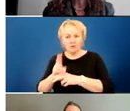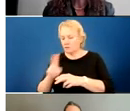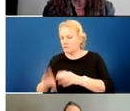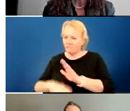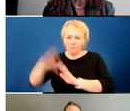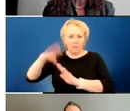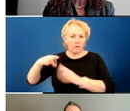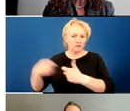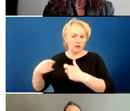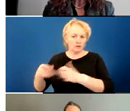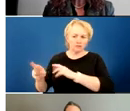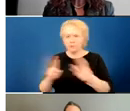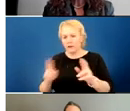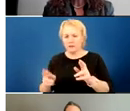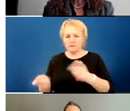go.